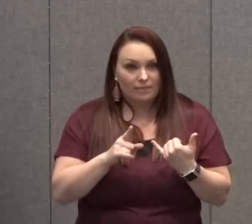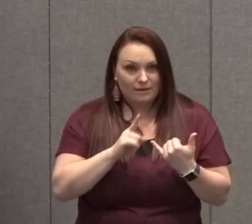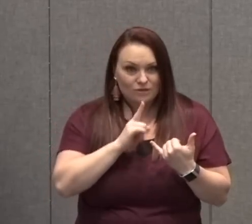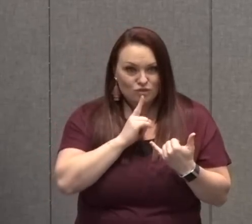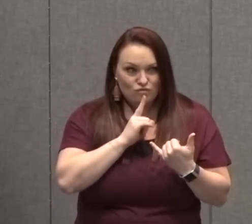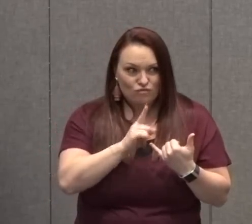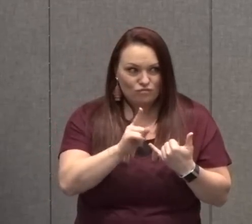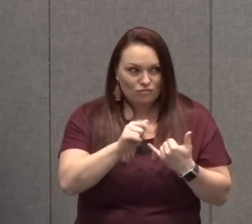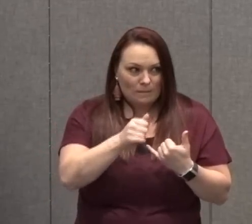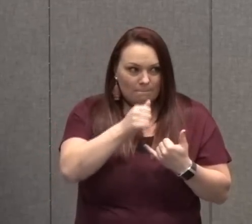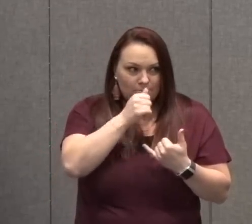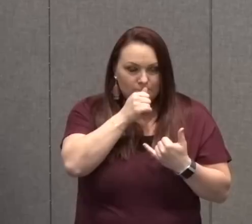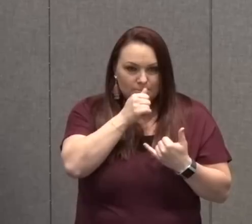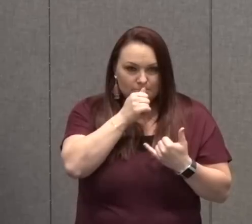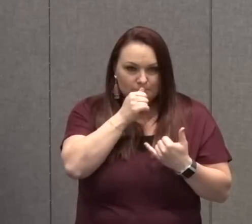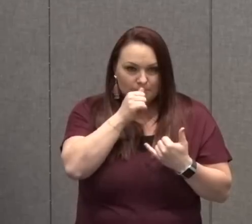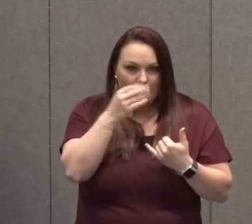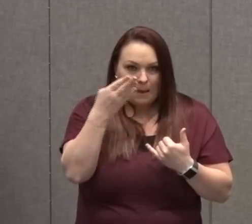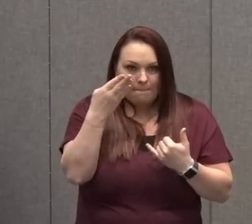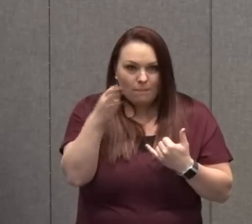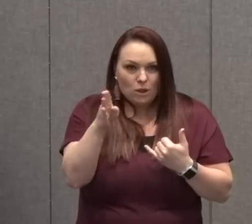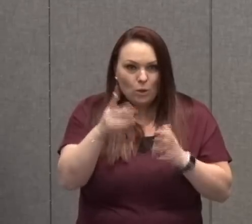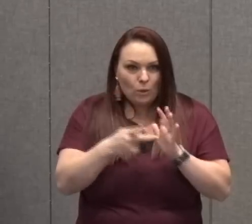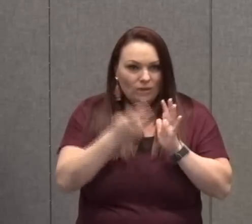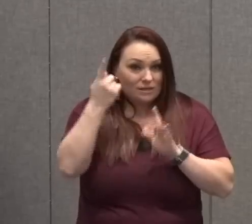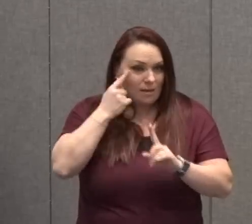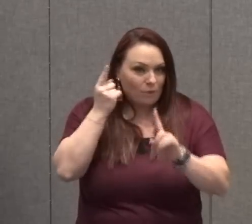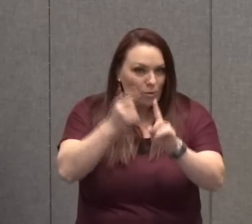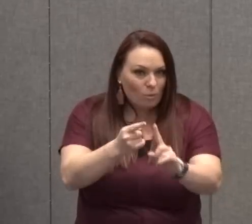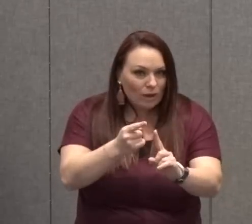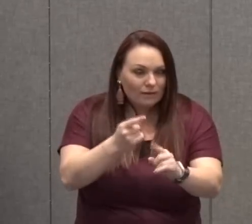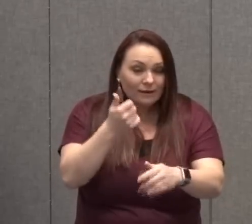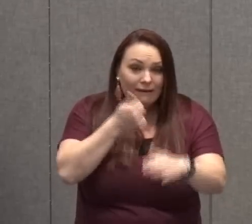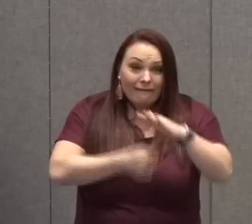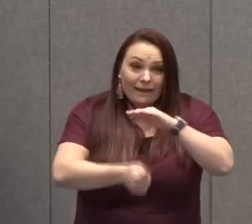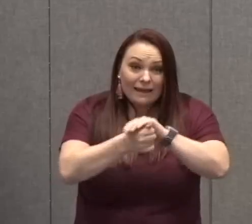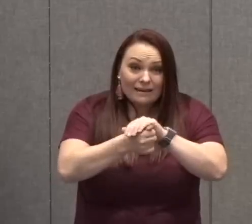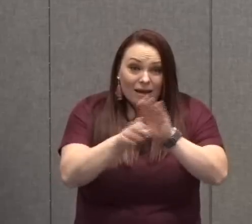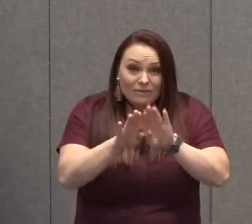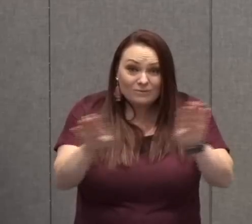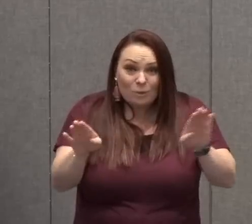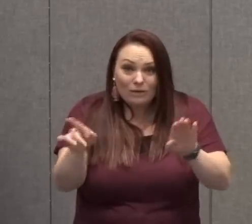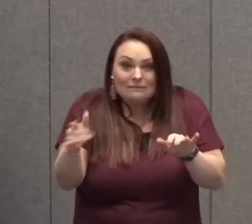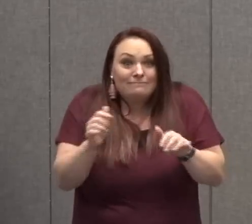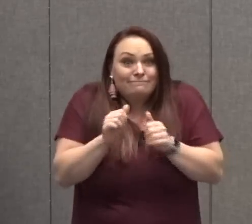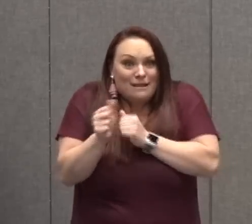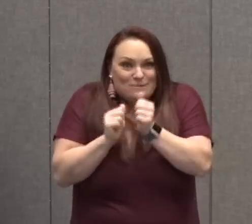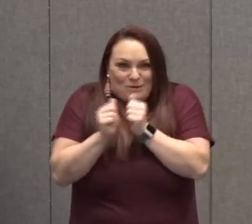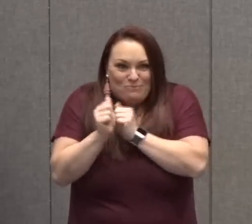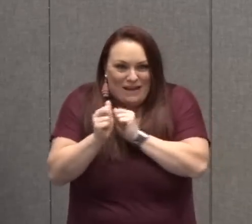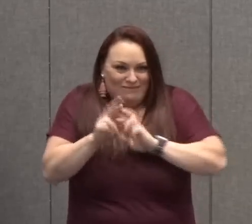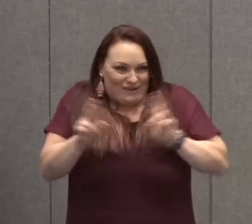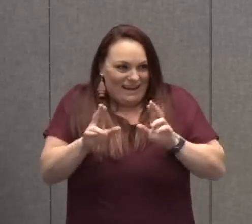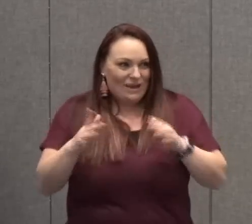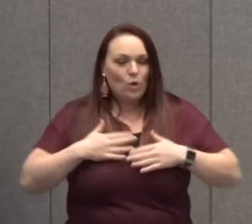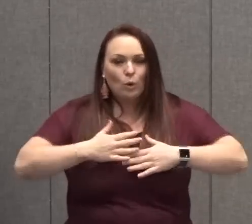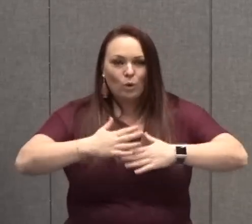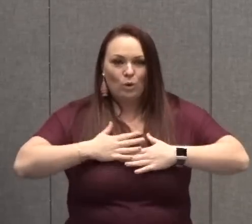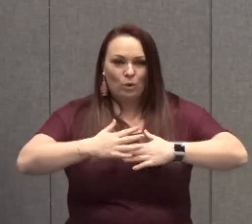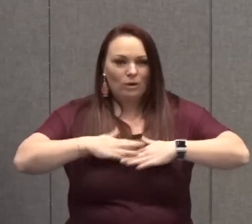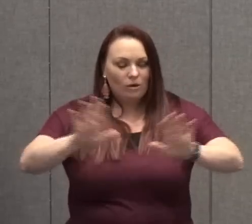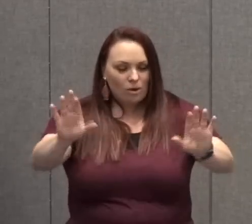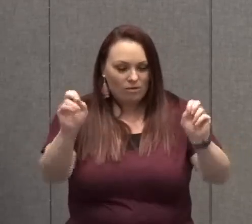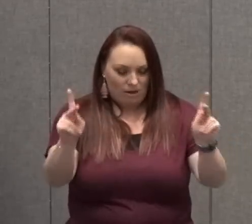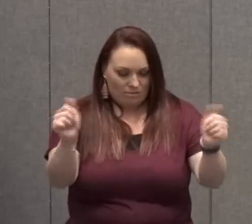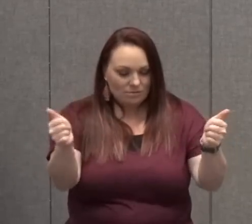secret blue double point hidden on this board. I'm so competitive. Okay. So when